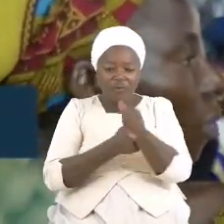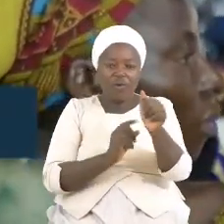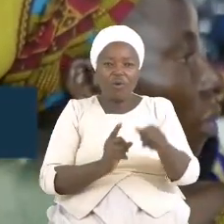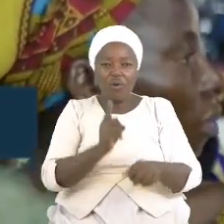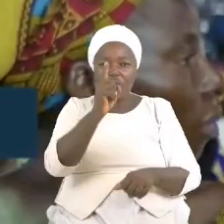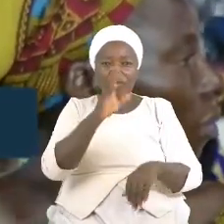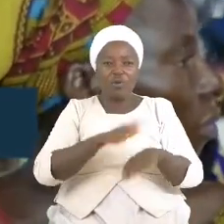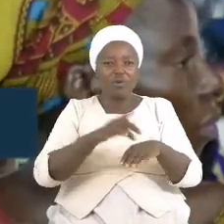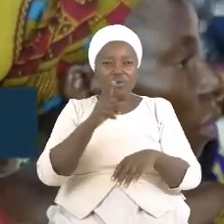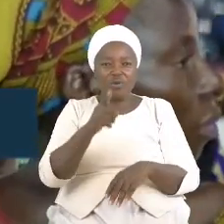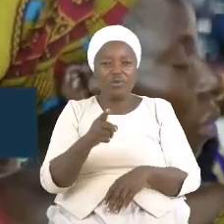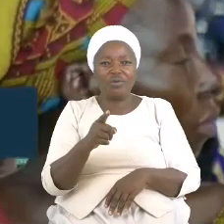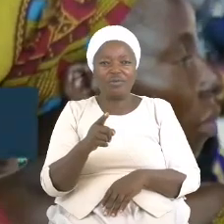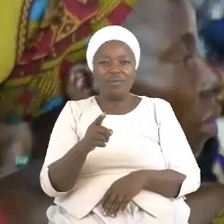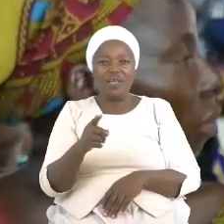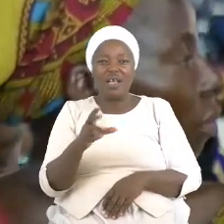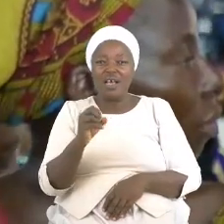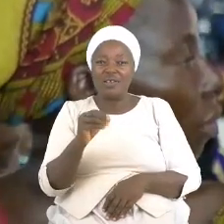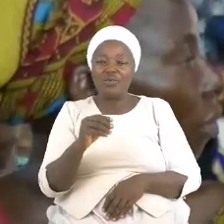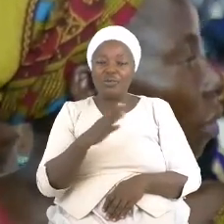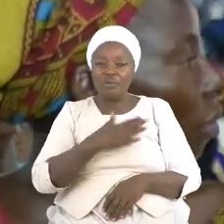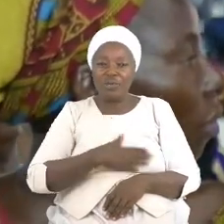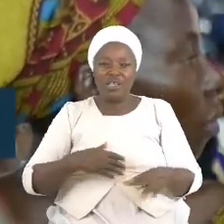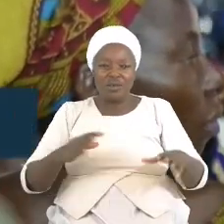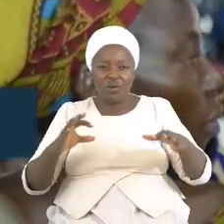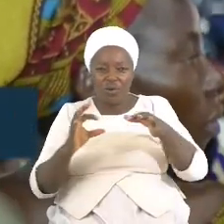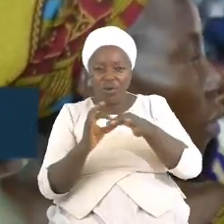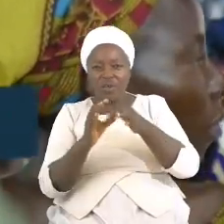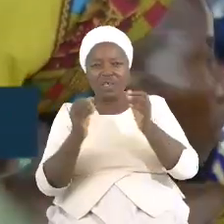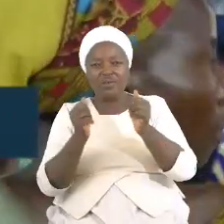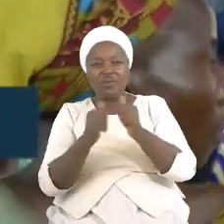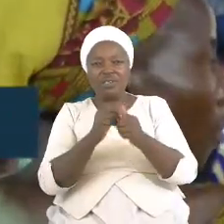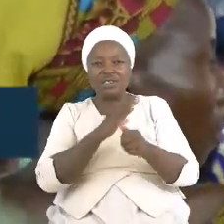screen. Connect with Christ.